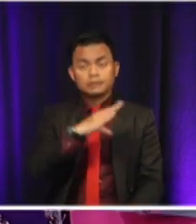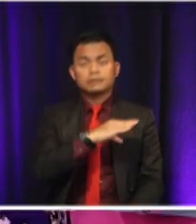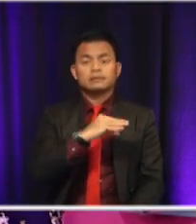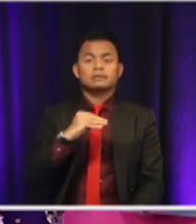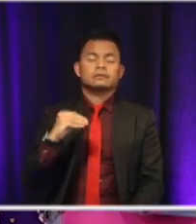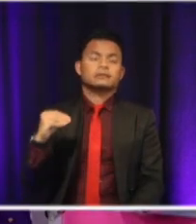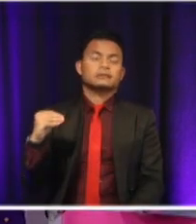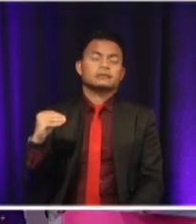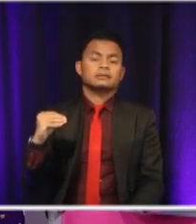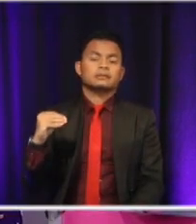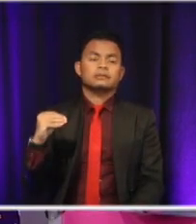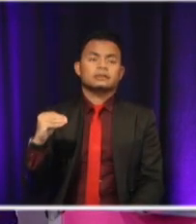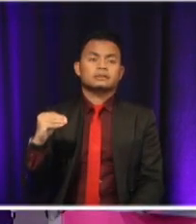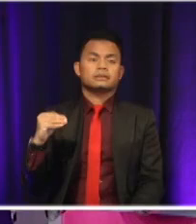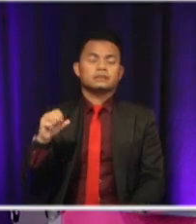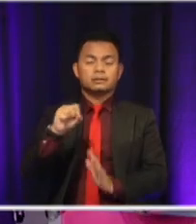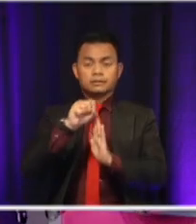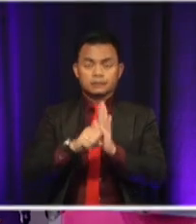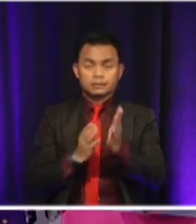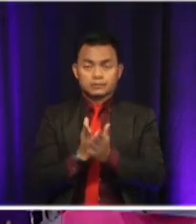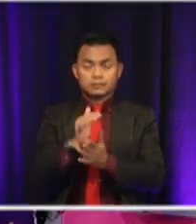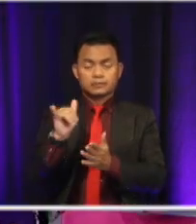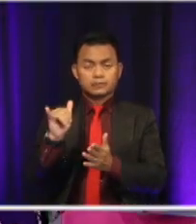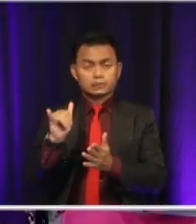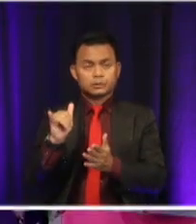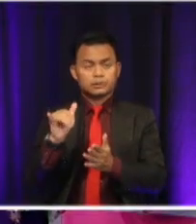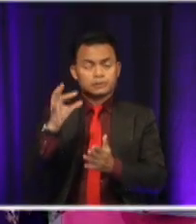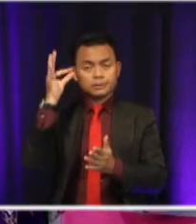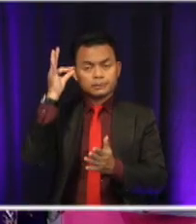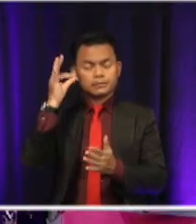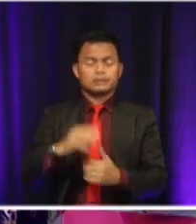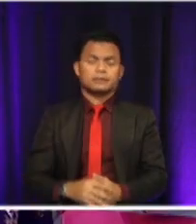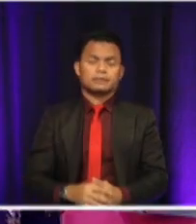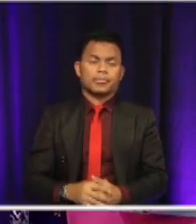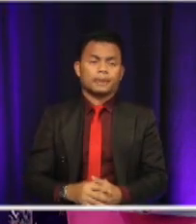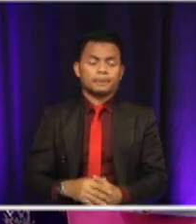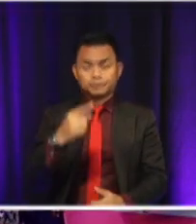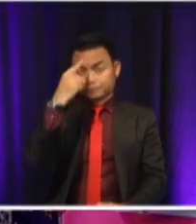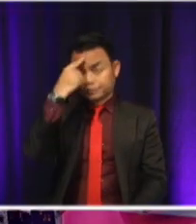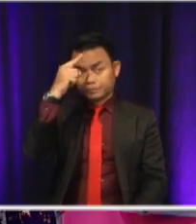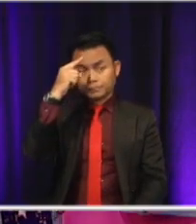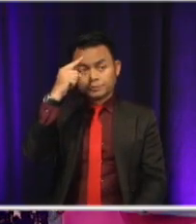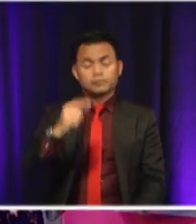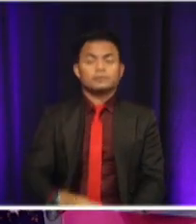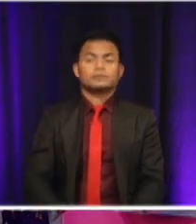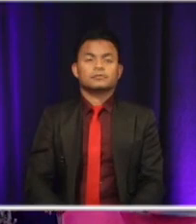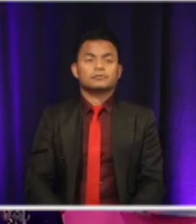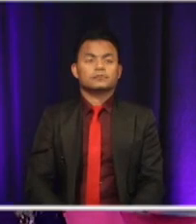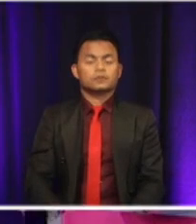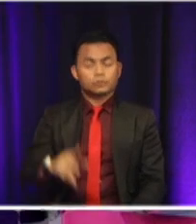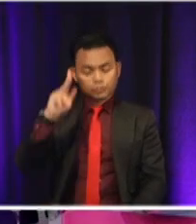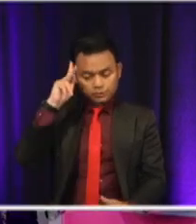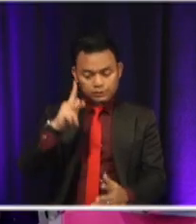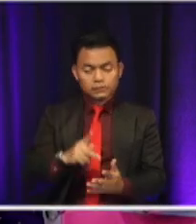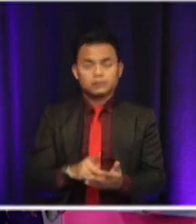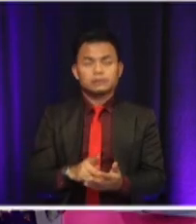a negative manner. That will help you to identify your emotions towards the